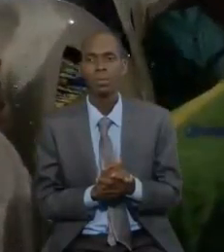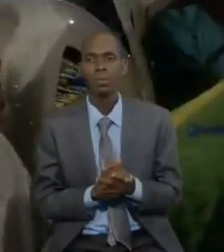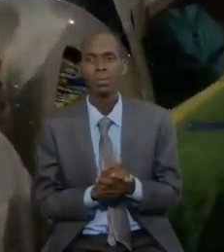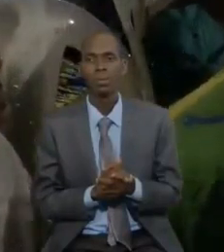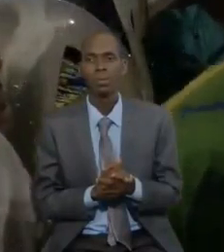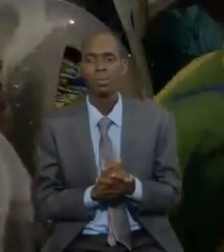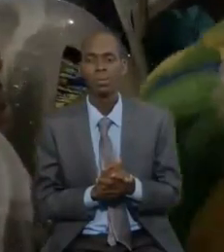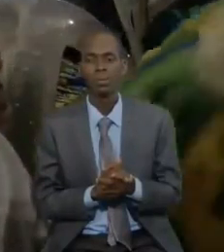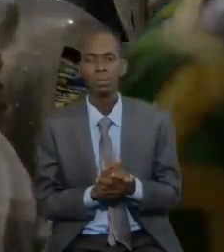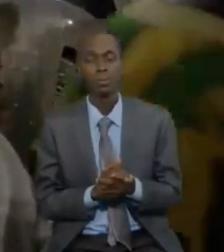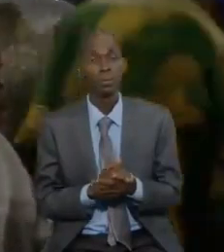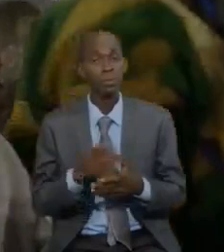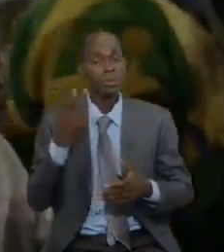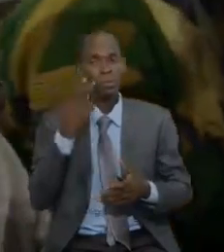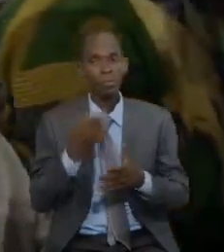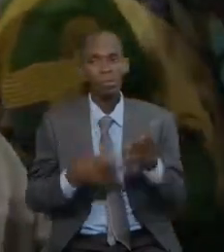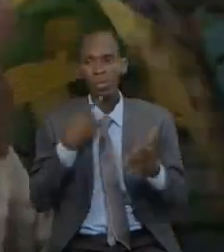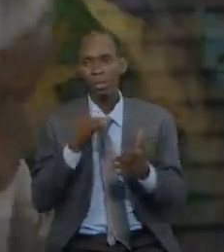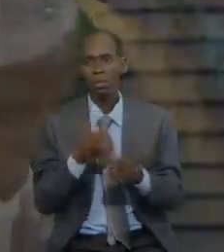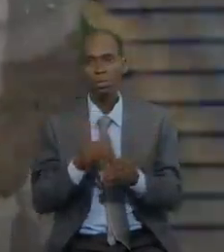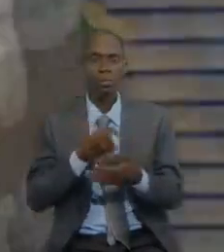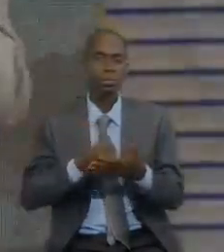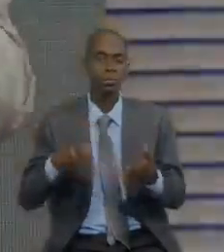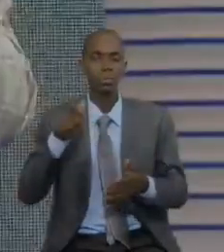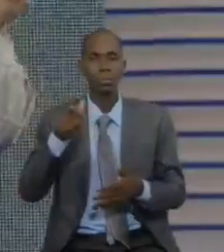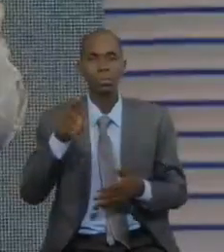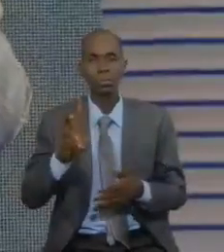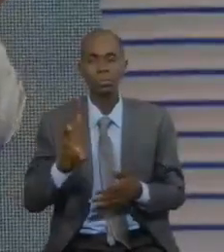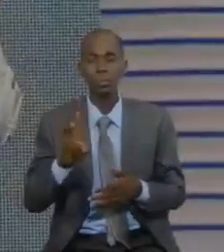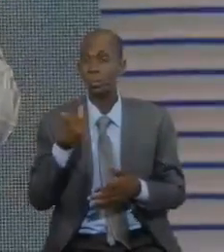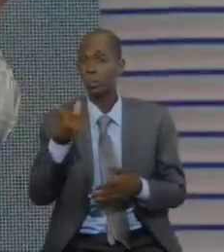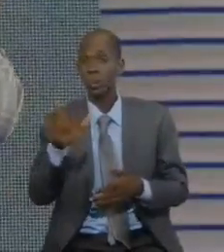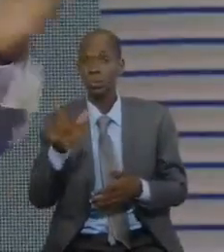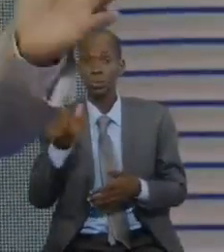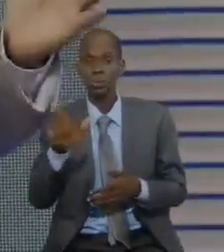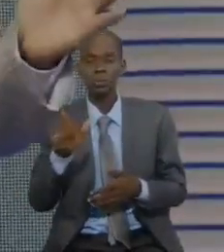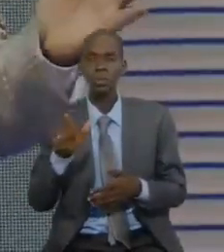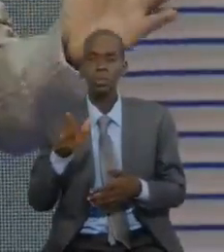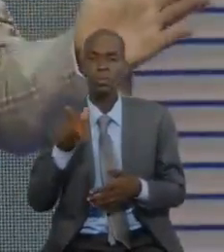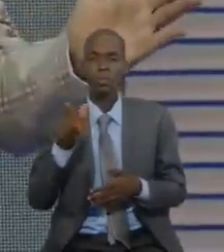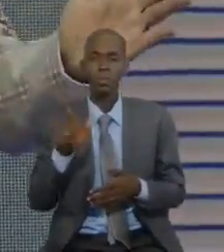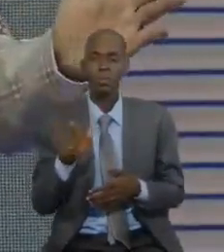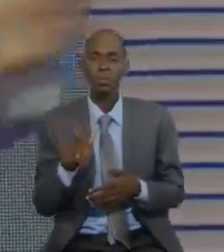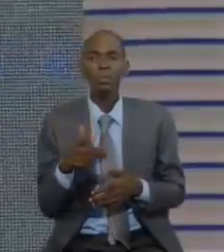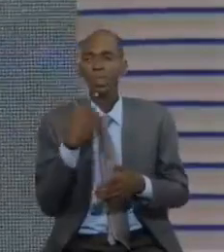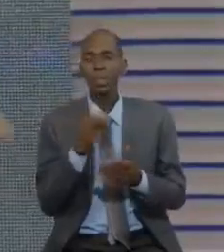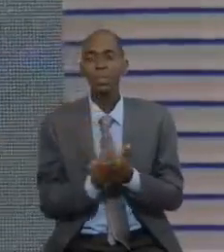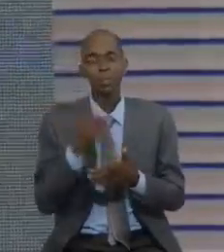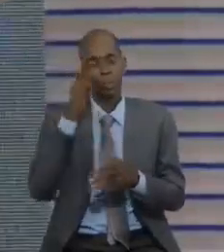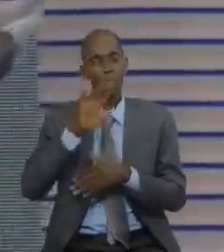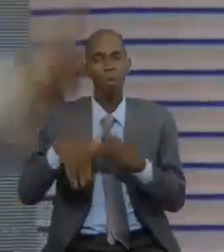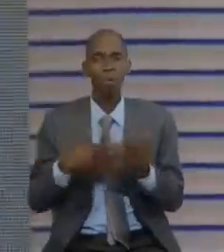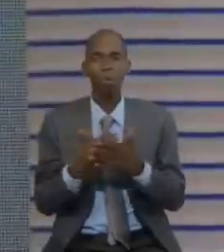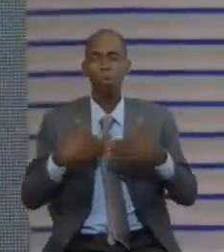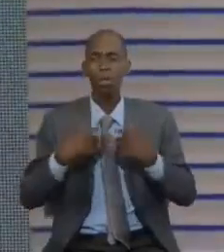In fact, it says in verse 23 there, it says, for all have sinned and